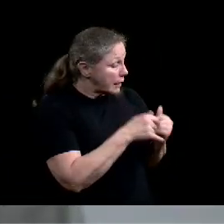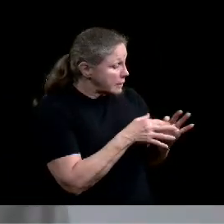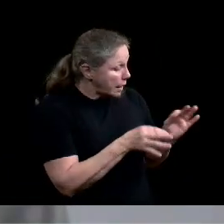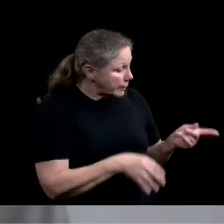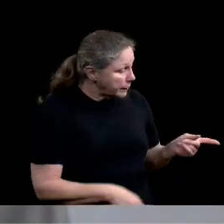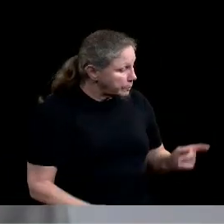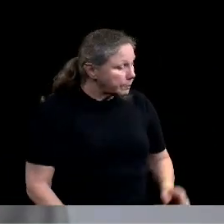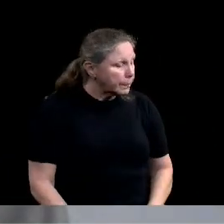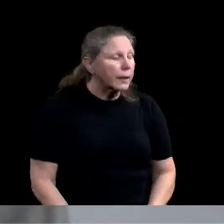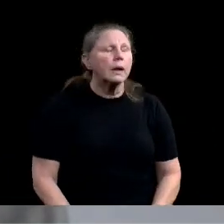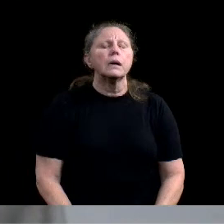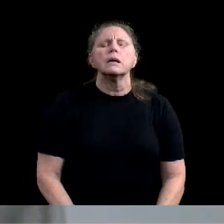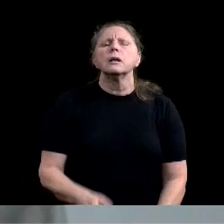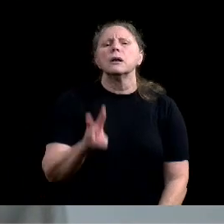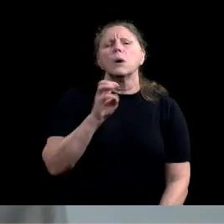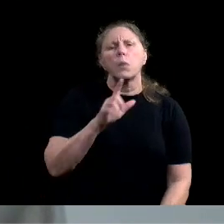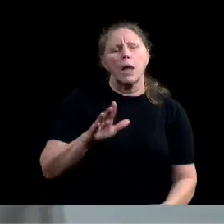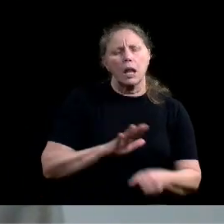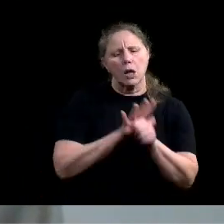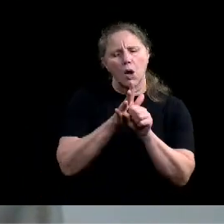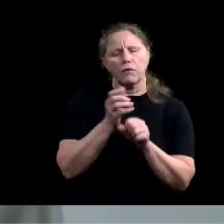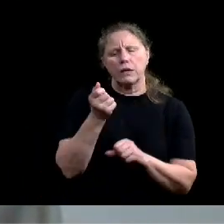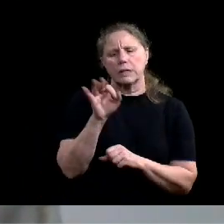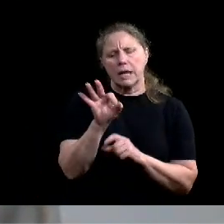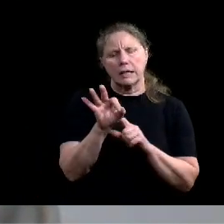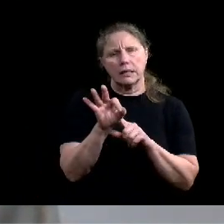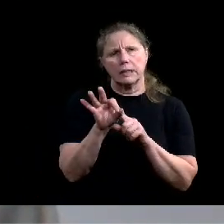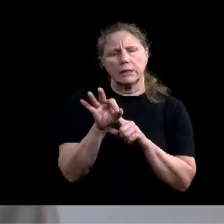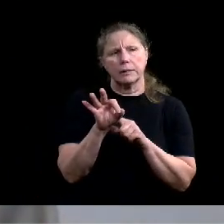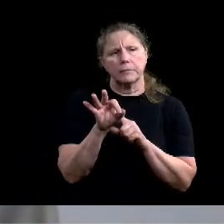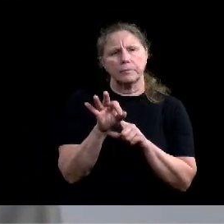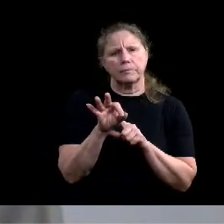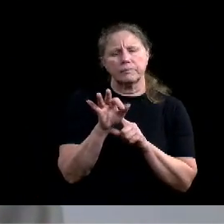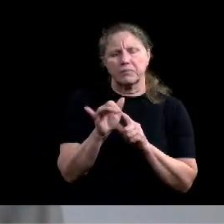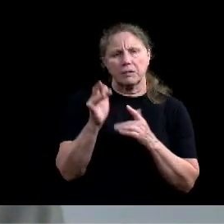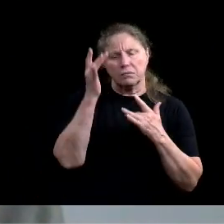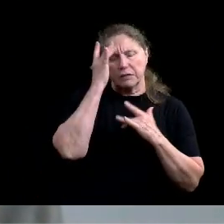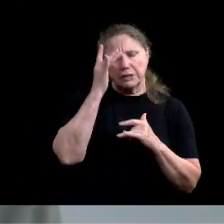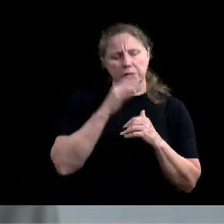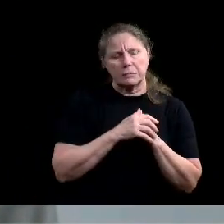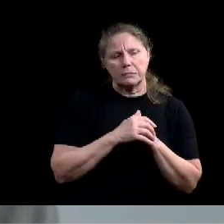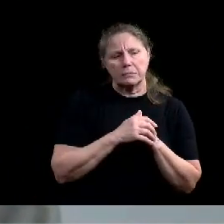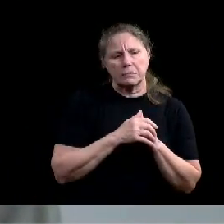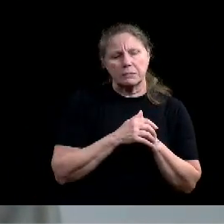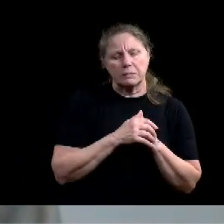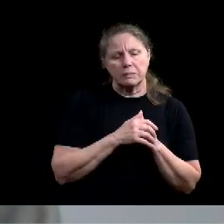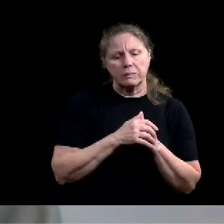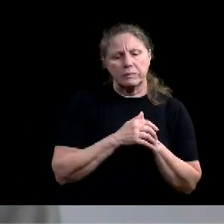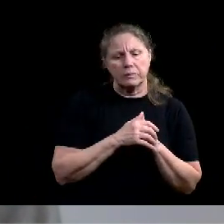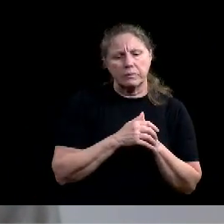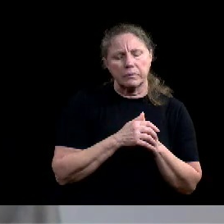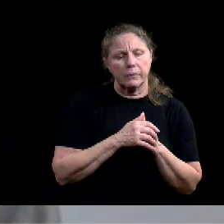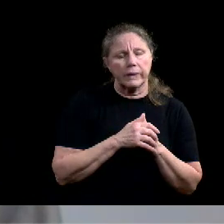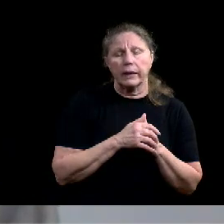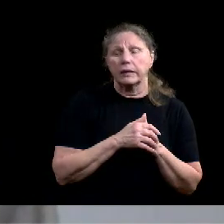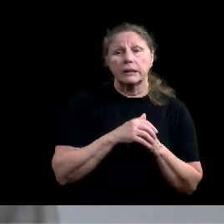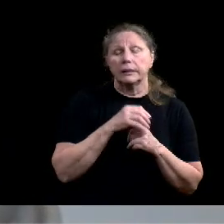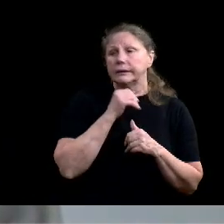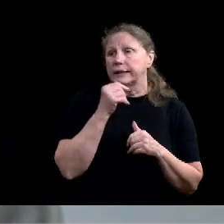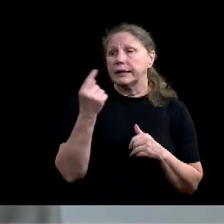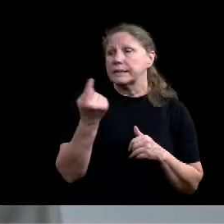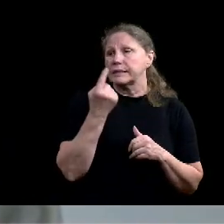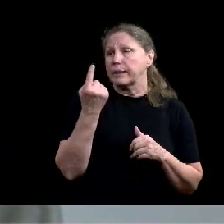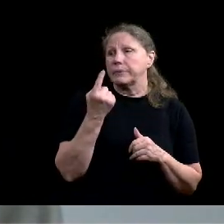this virus is not anybody's fault. It's something that happened here. It's very unfortunate for us, and